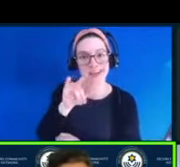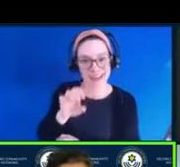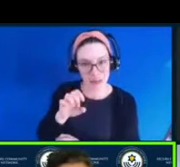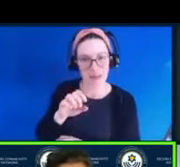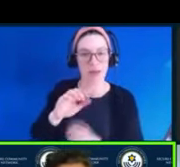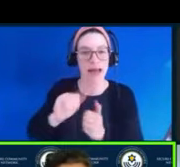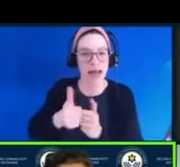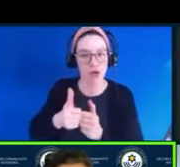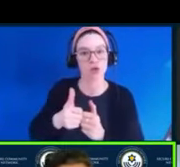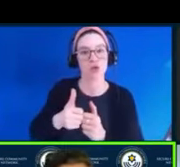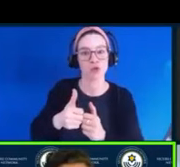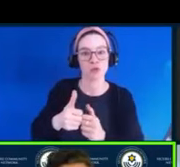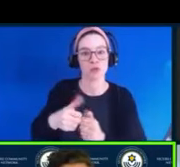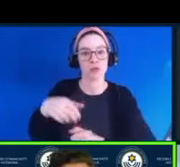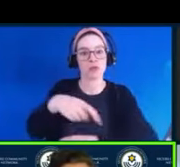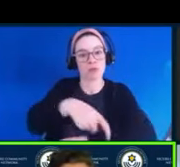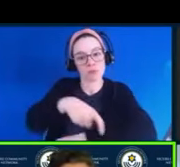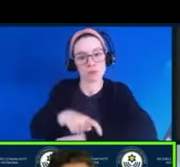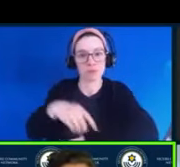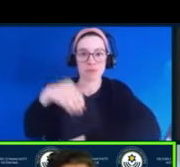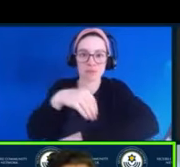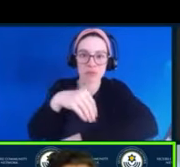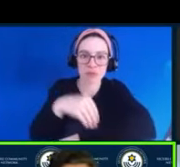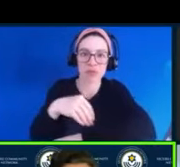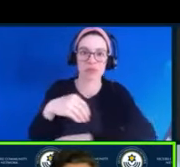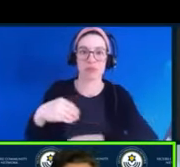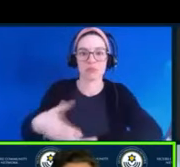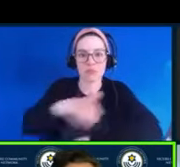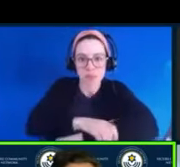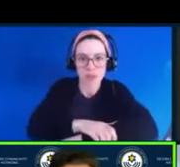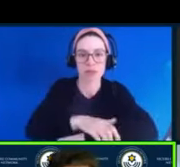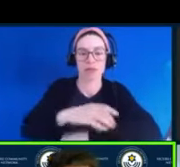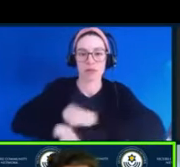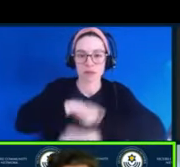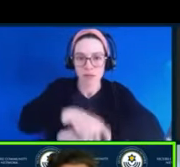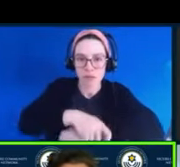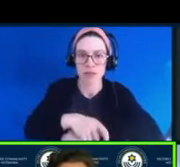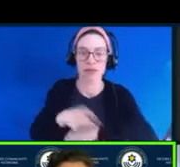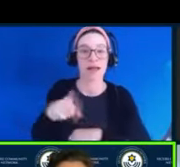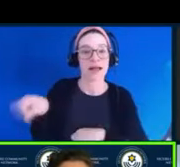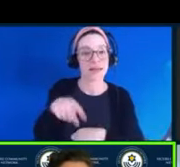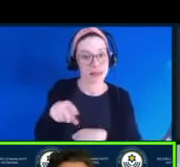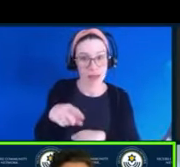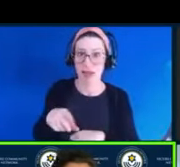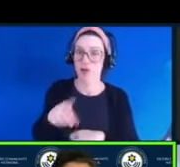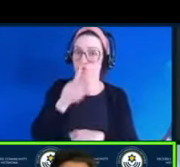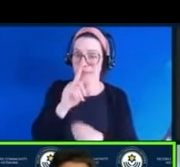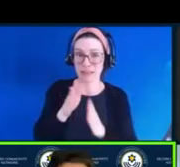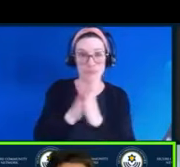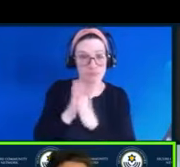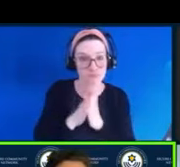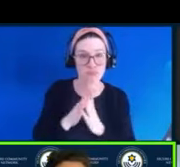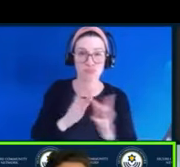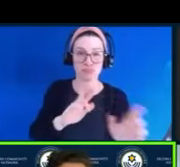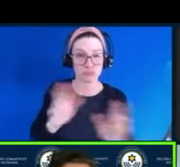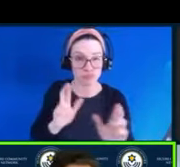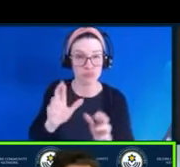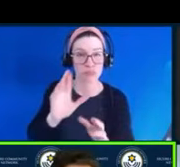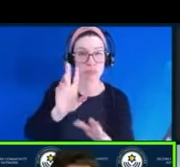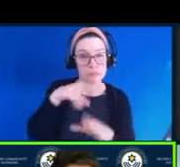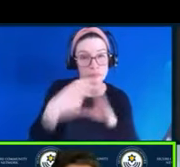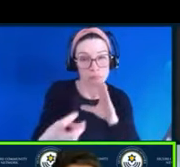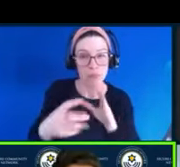They do active shooter training. If they can do it, we can. And they were on the edge of their seats trying to learn all of this and enthralled